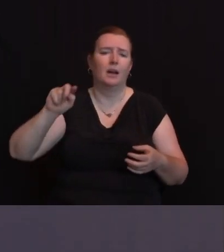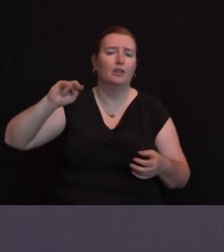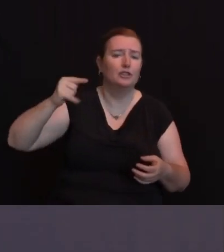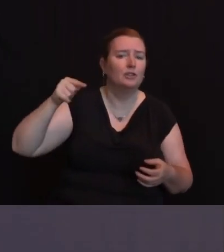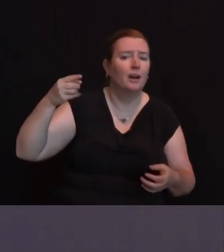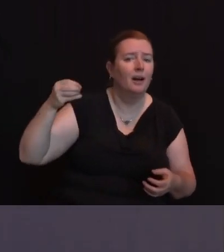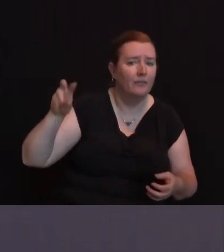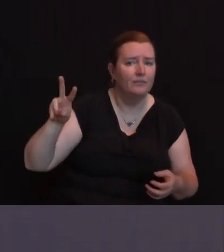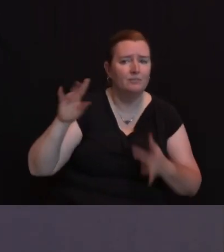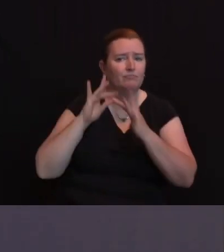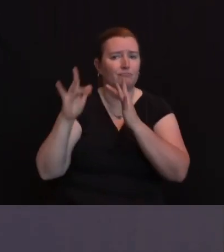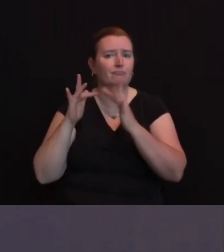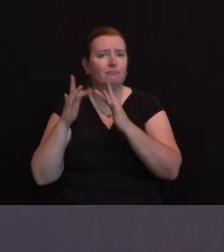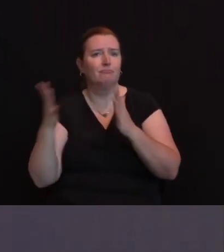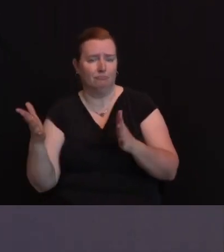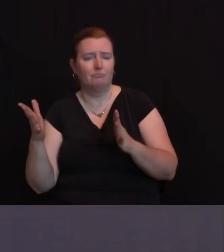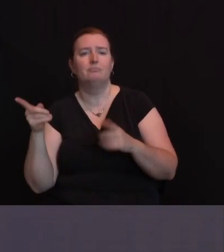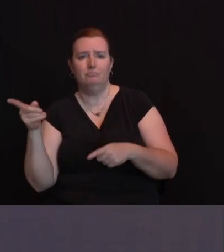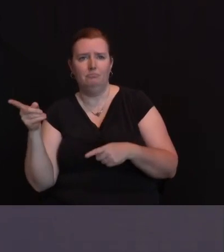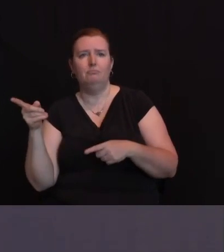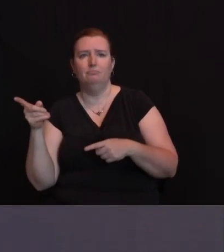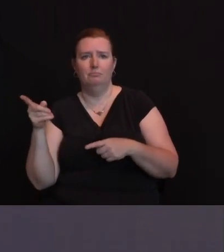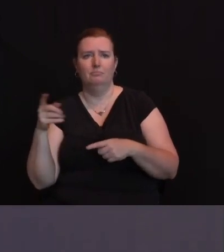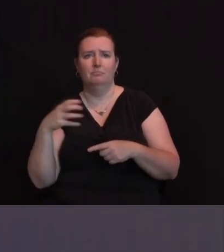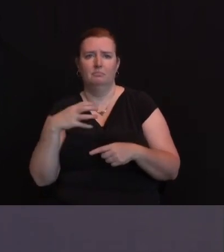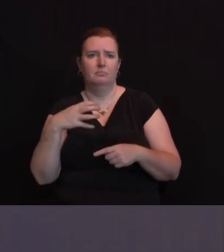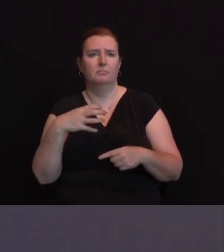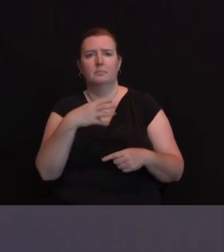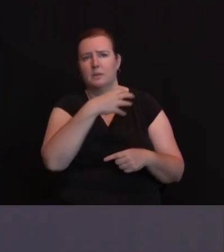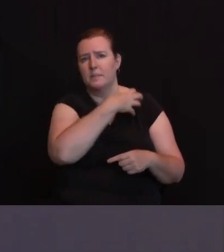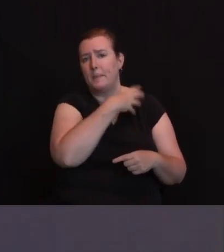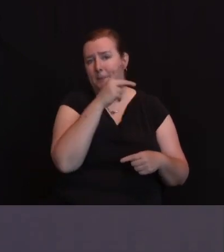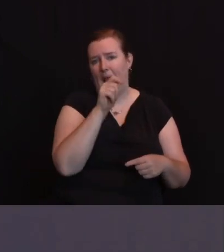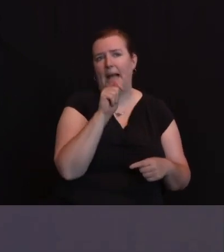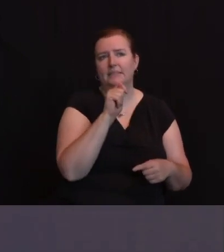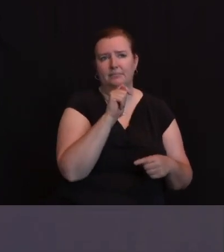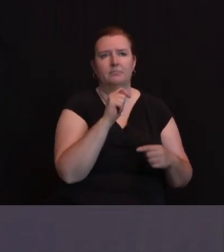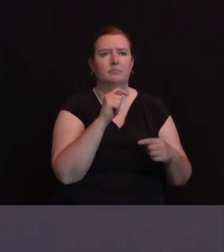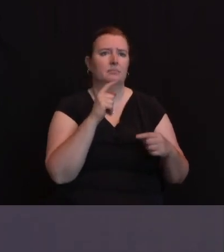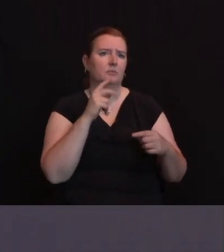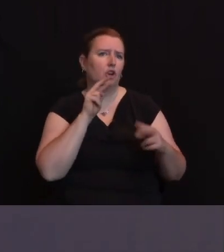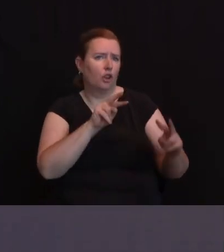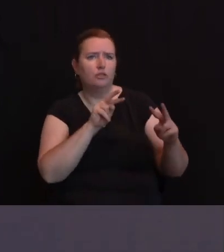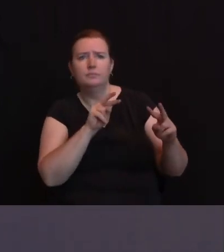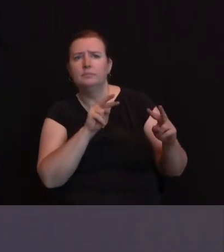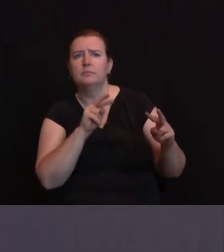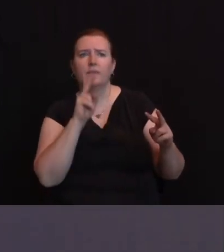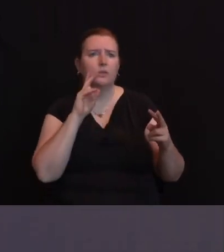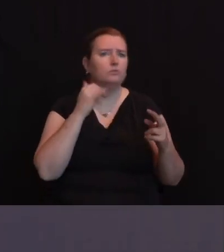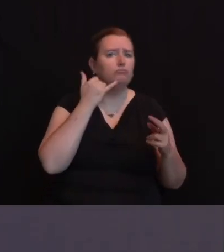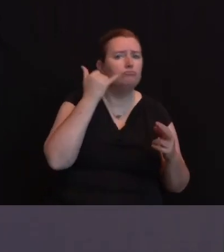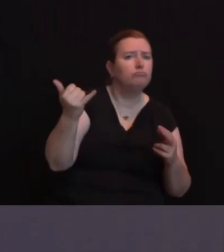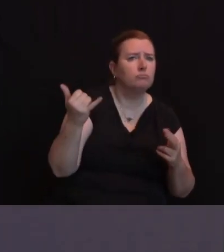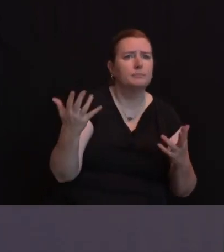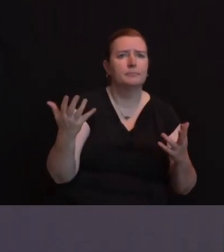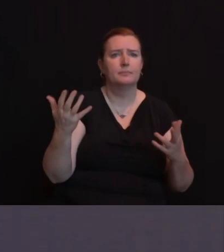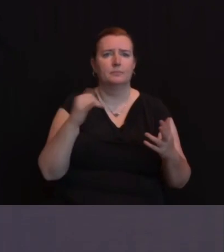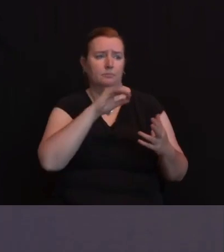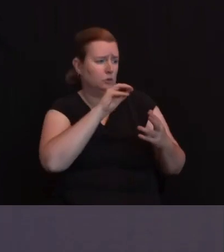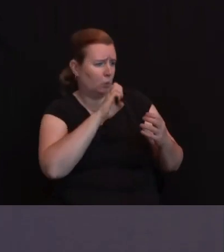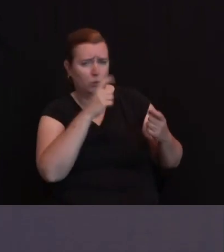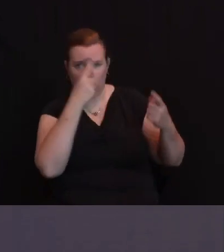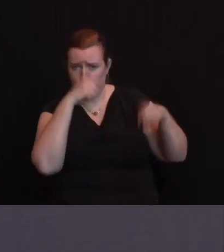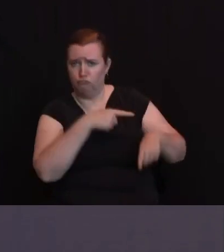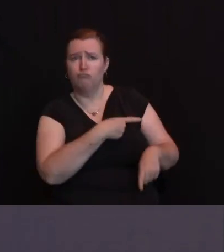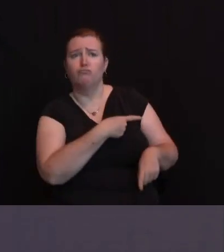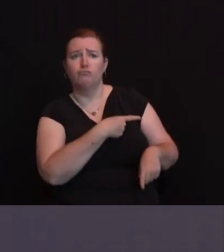suggest. I think Pat would join me in suggesting those are good spots to go. Joe, I think, would agree. Know that for the just